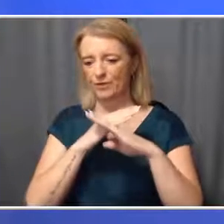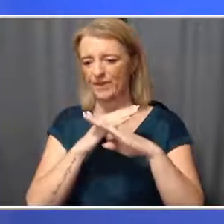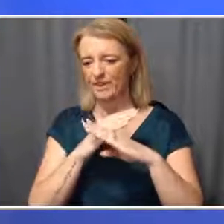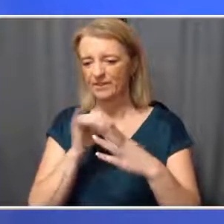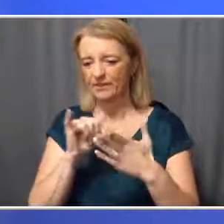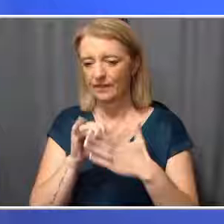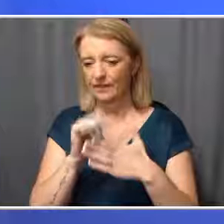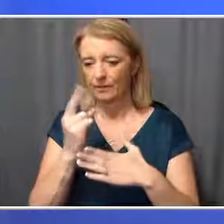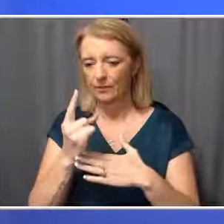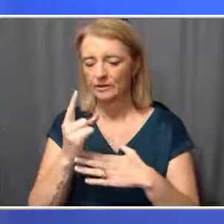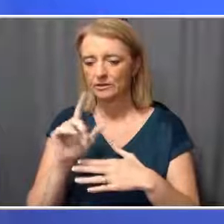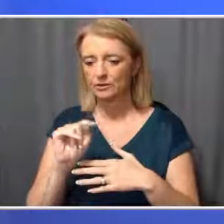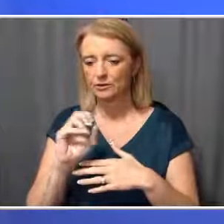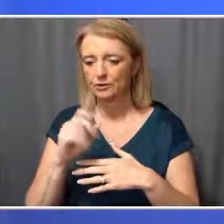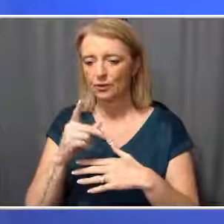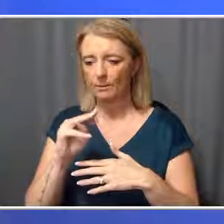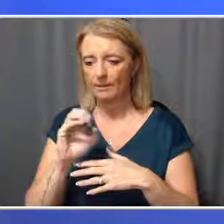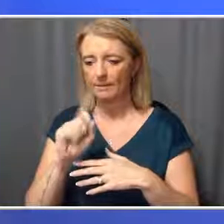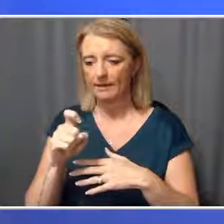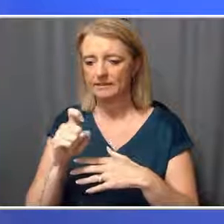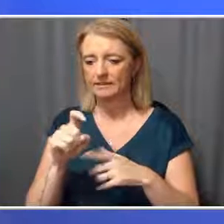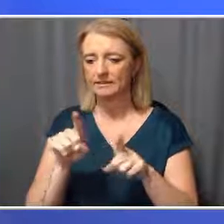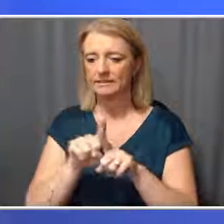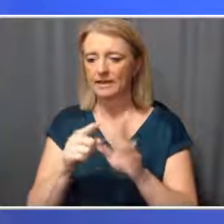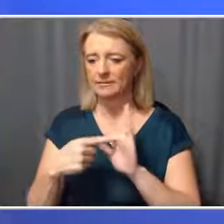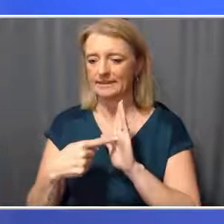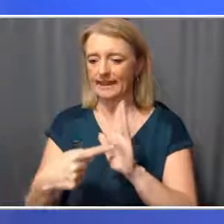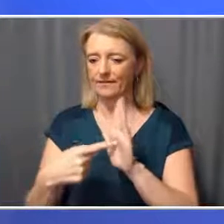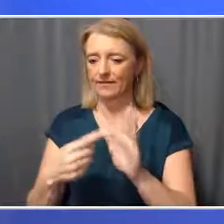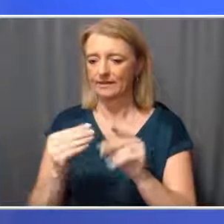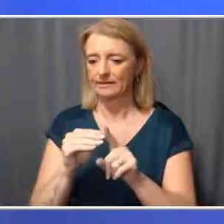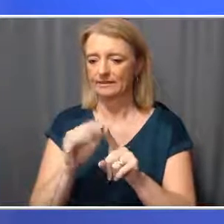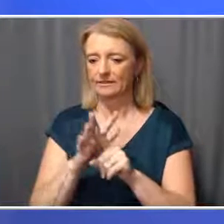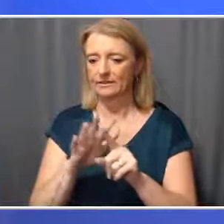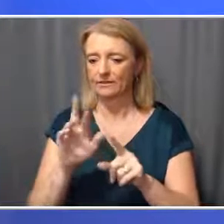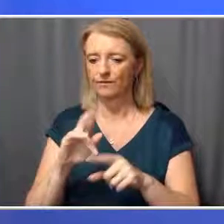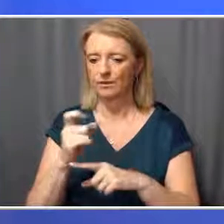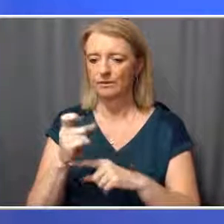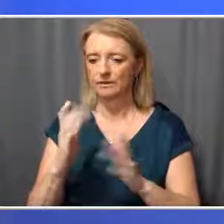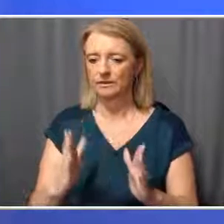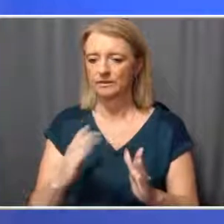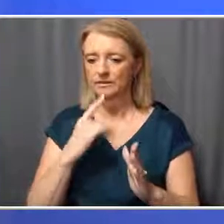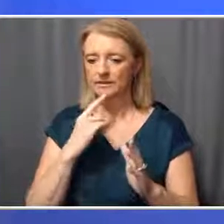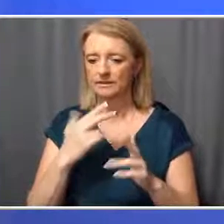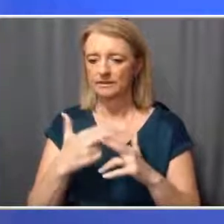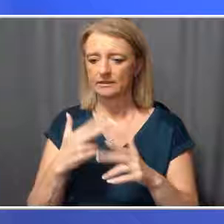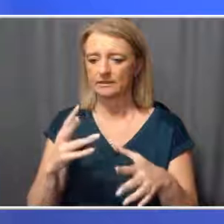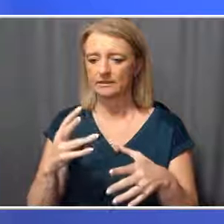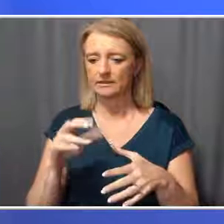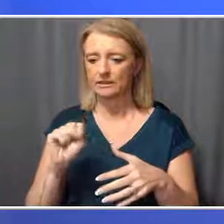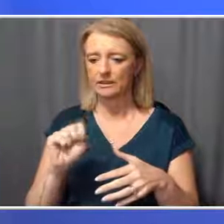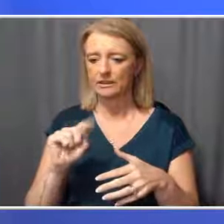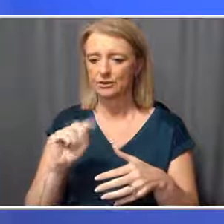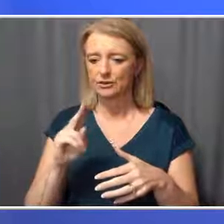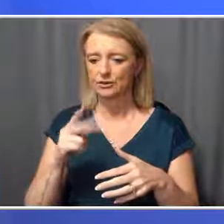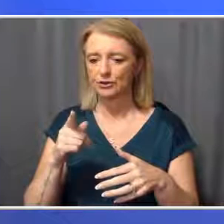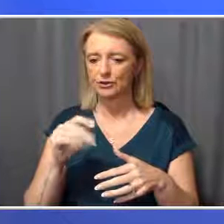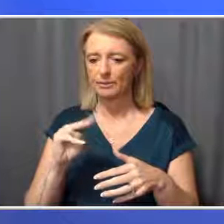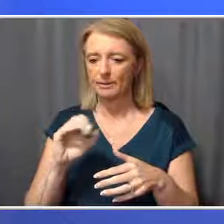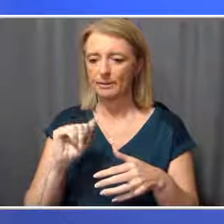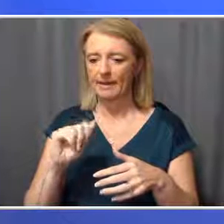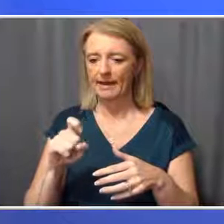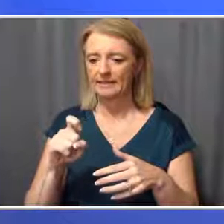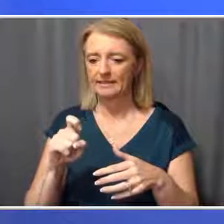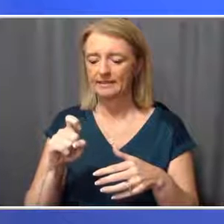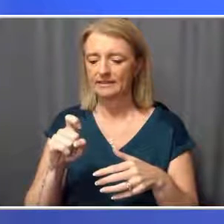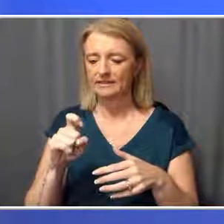balance for me. I've done Nurtec, I've done Ubrelvy as one of my current ones. We've changed up my triptans